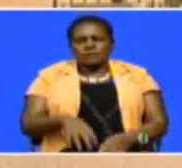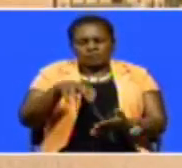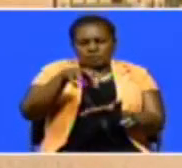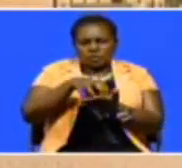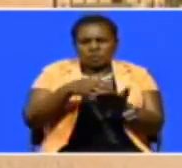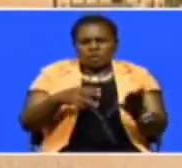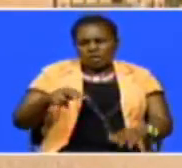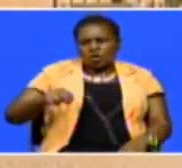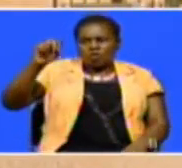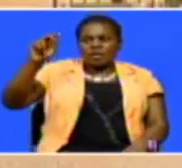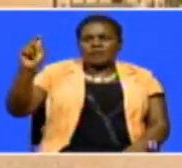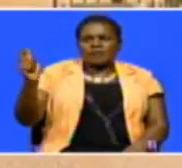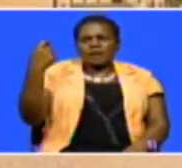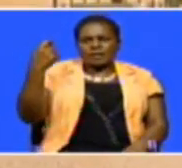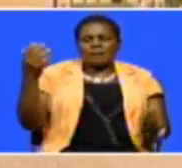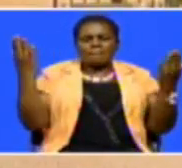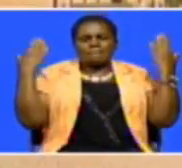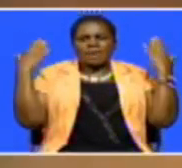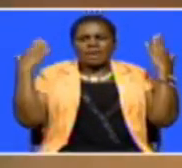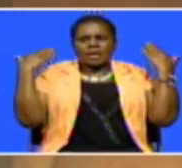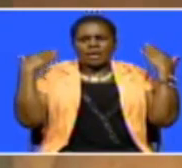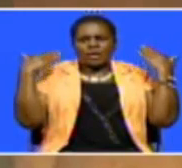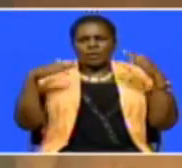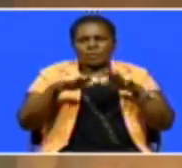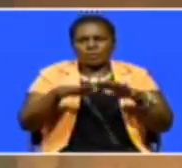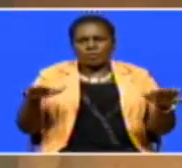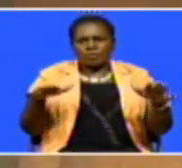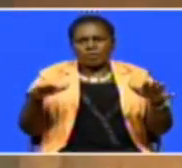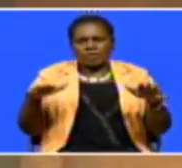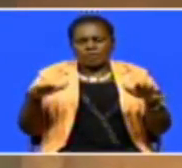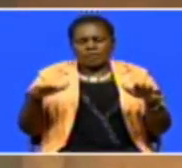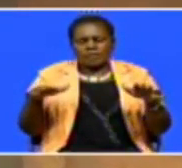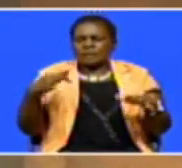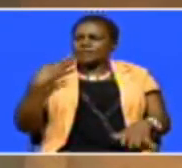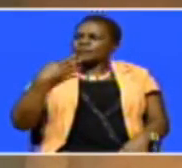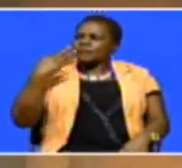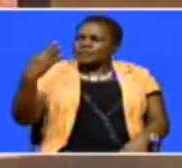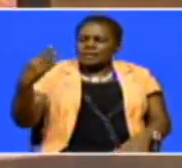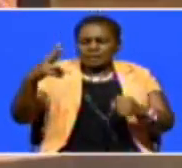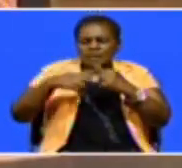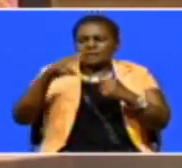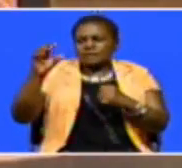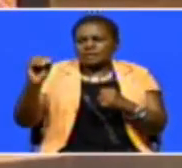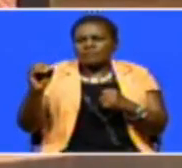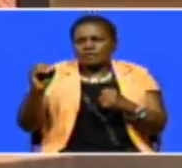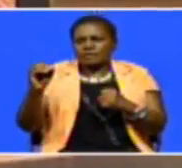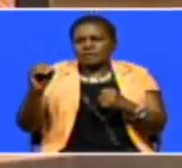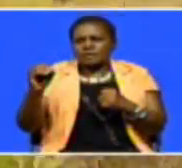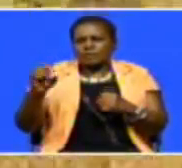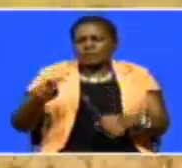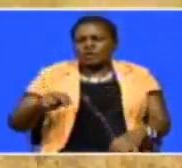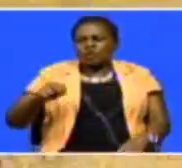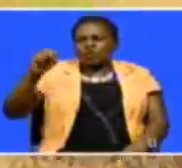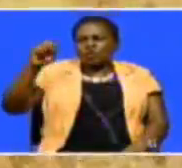Situated in northern Kenya, the Meru National Park straddles the equator about 370 kilometers northeast of